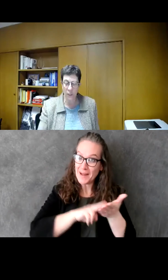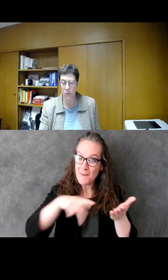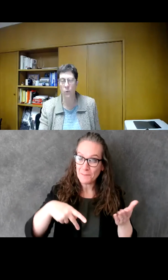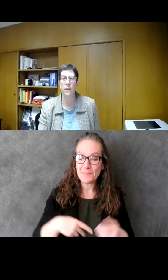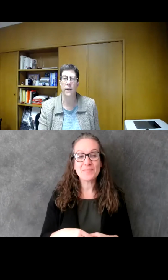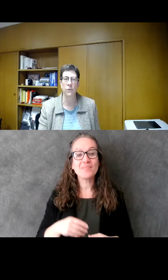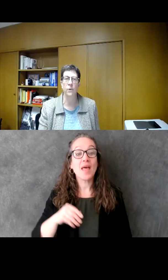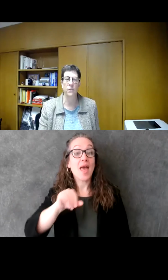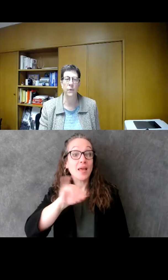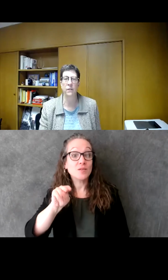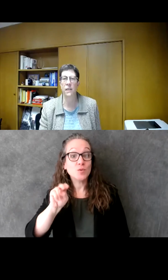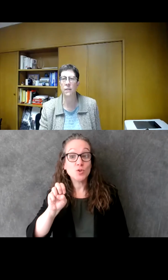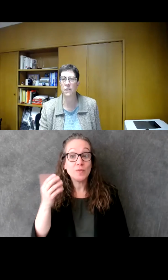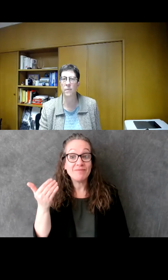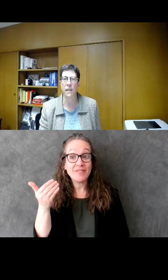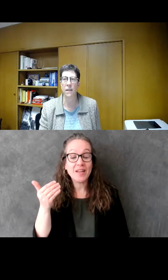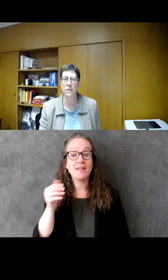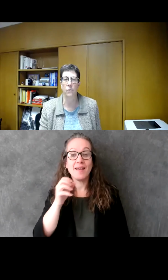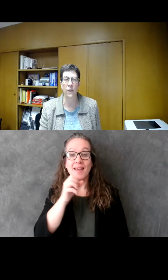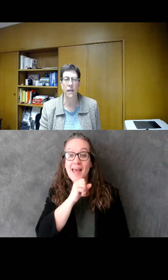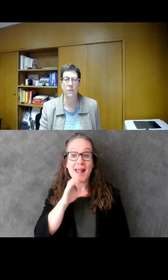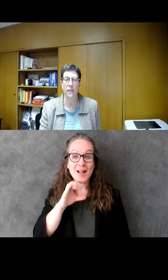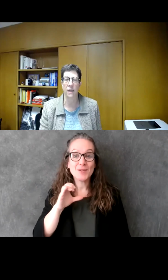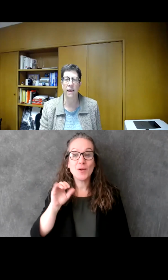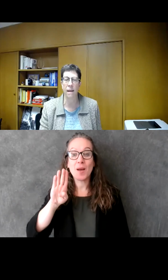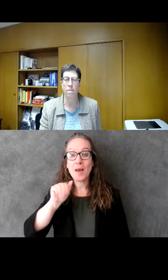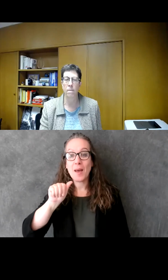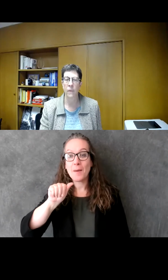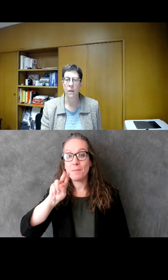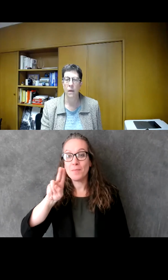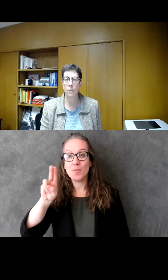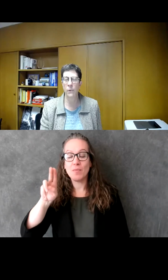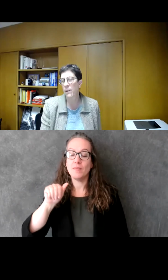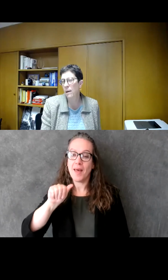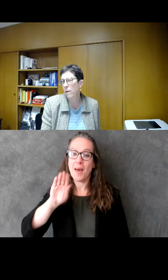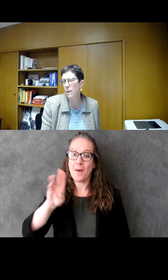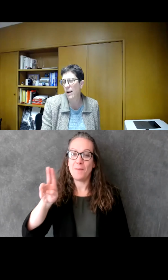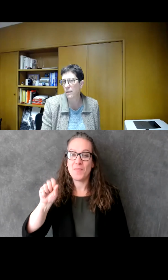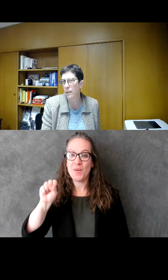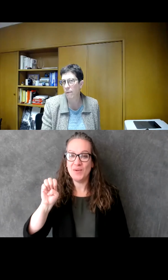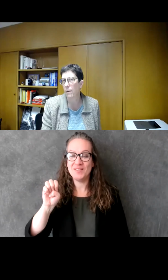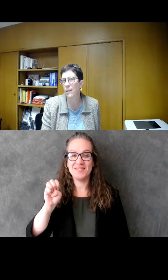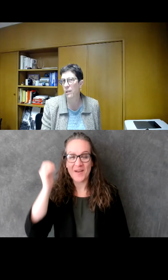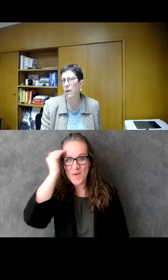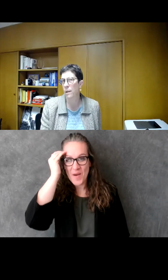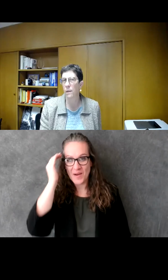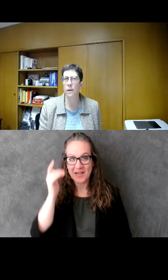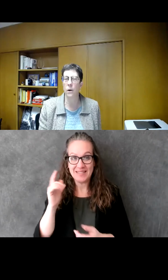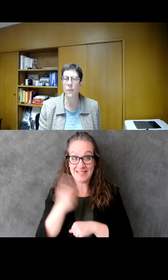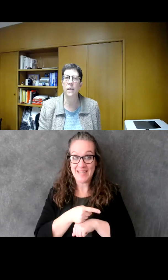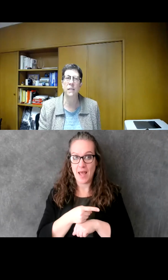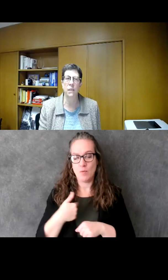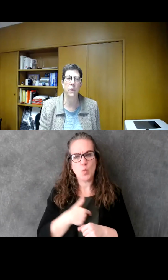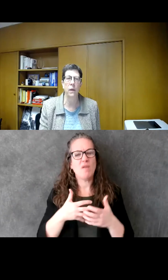June 15th, World Elder Abuse Awareness Day. There's going to be a lot of stuff rolling out related to that. But we have a lot of really practical information on